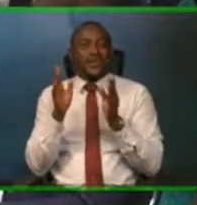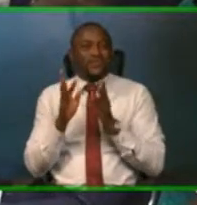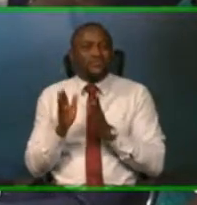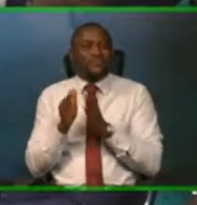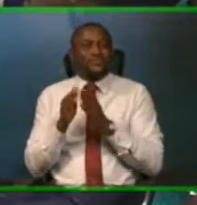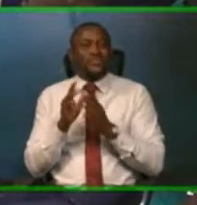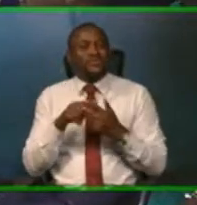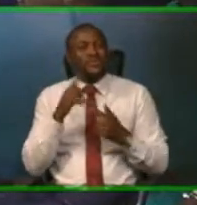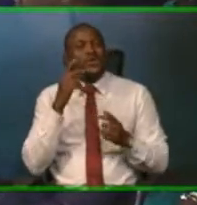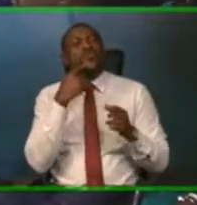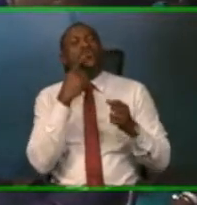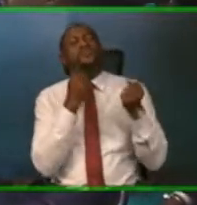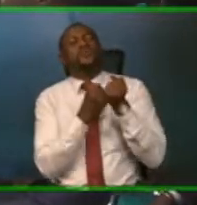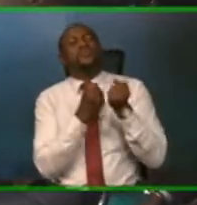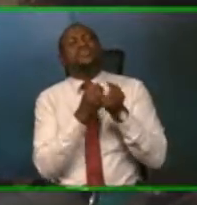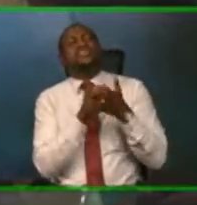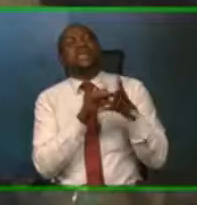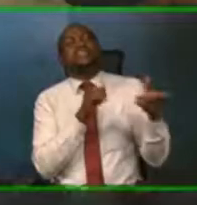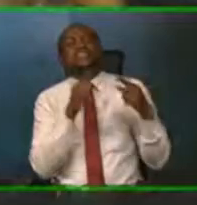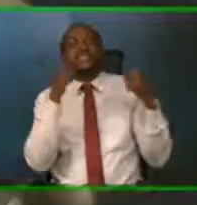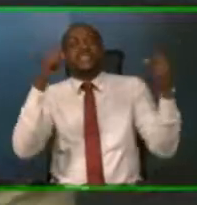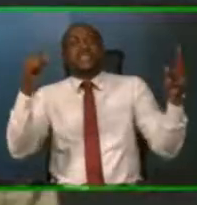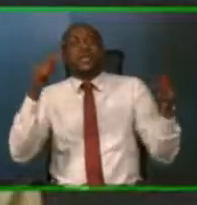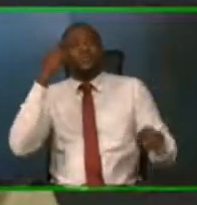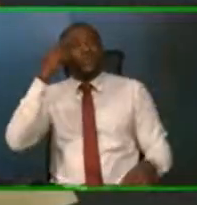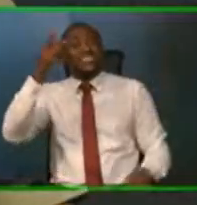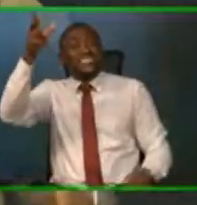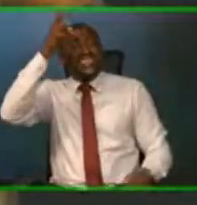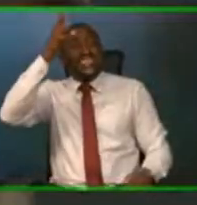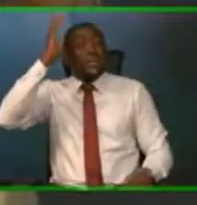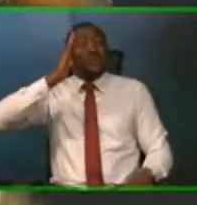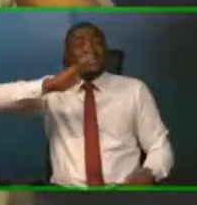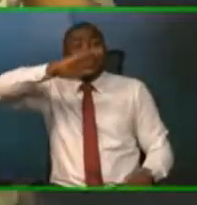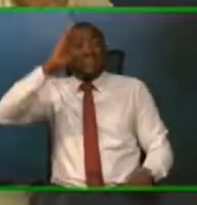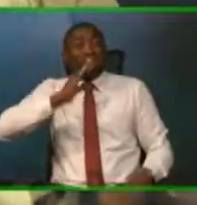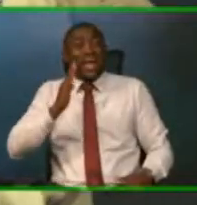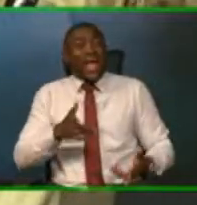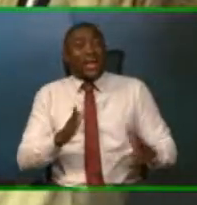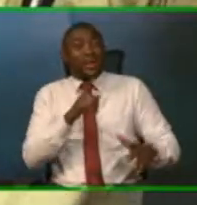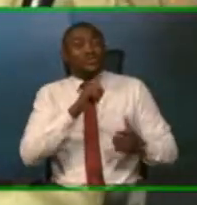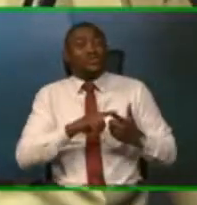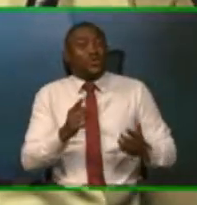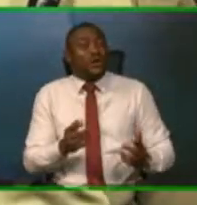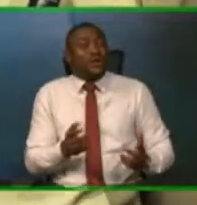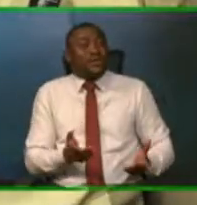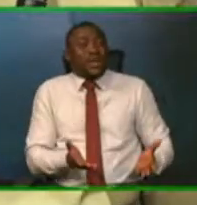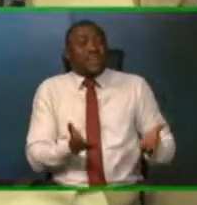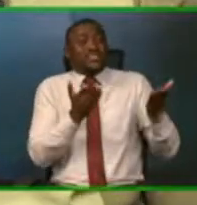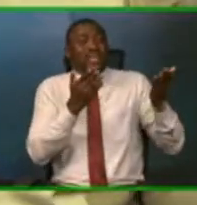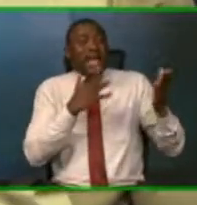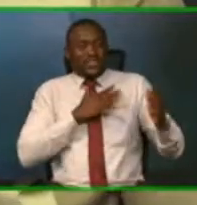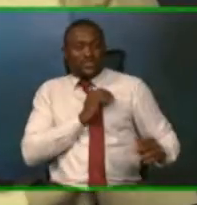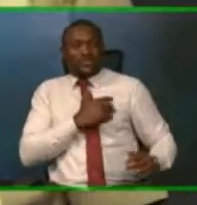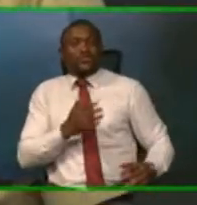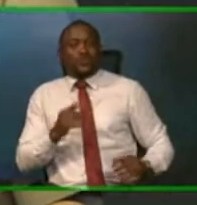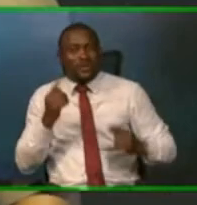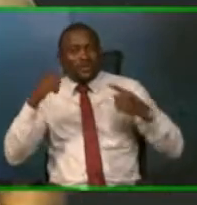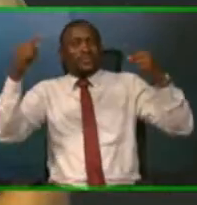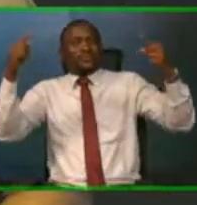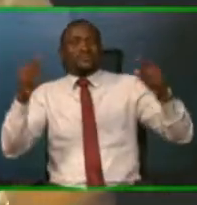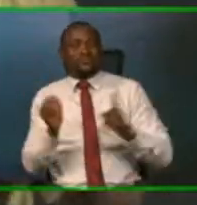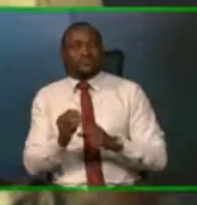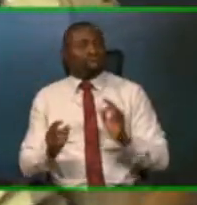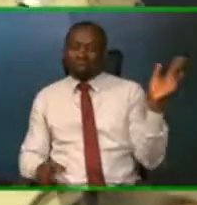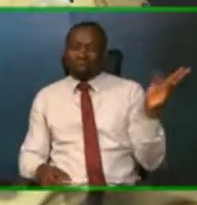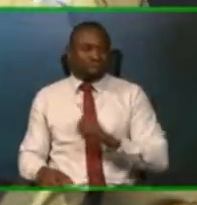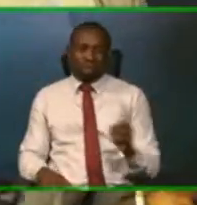those possibilities. Because Satan will never allow you to rise as your soul prospers. No. It